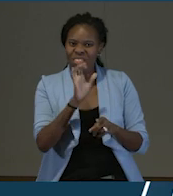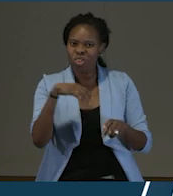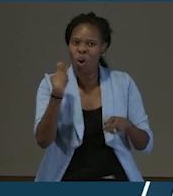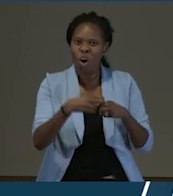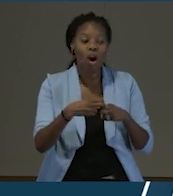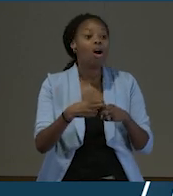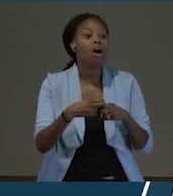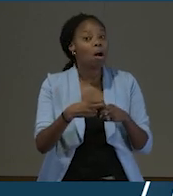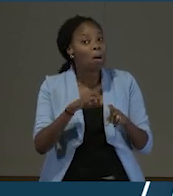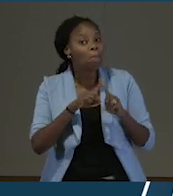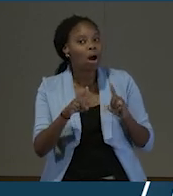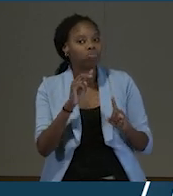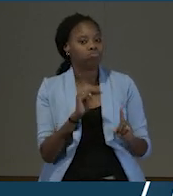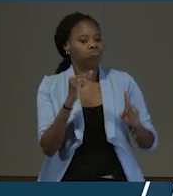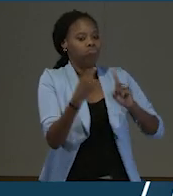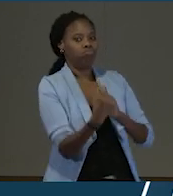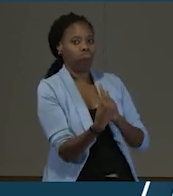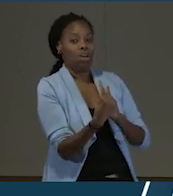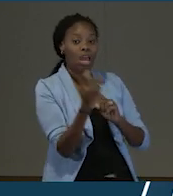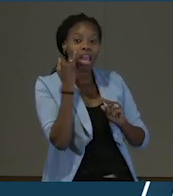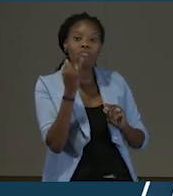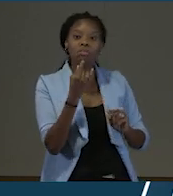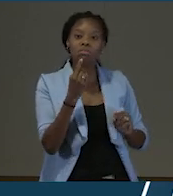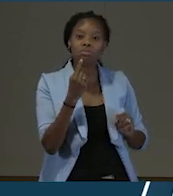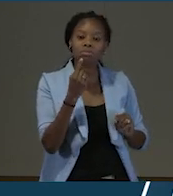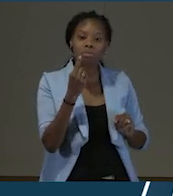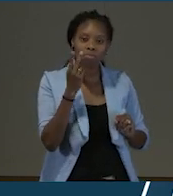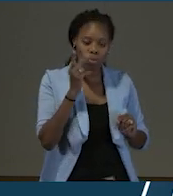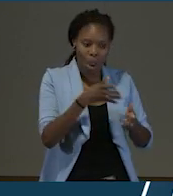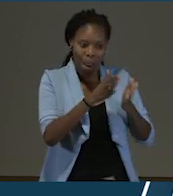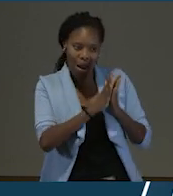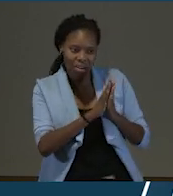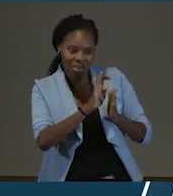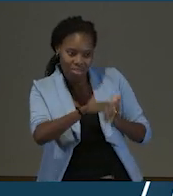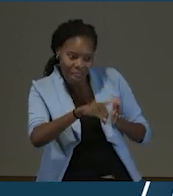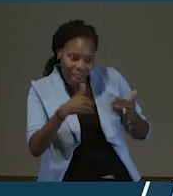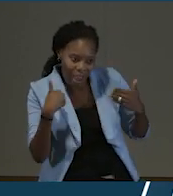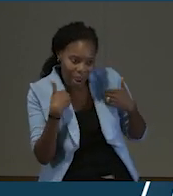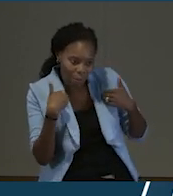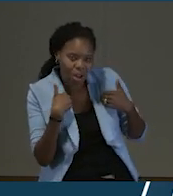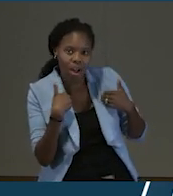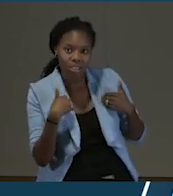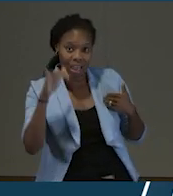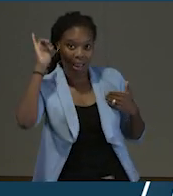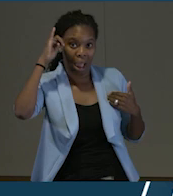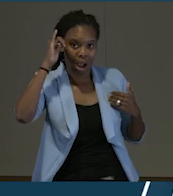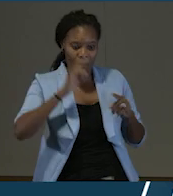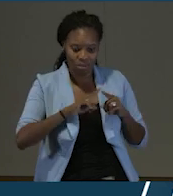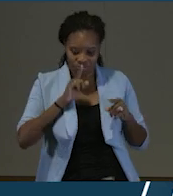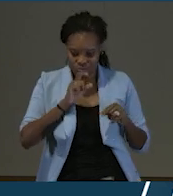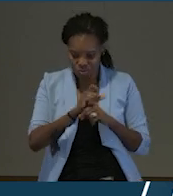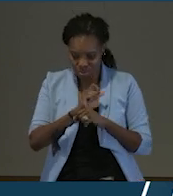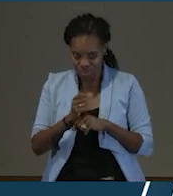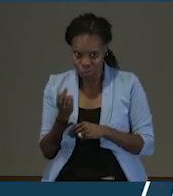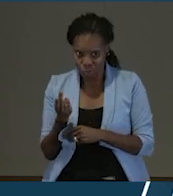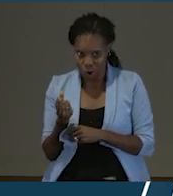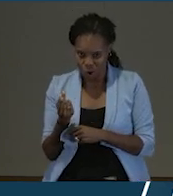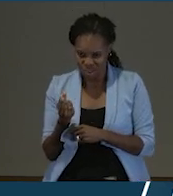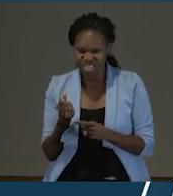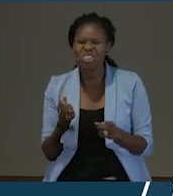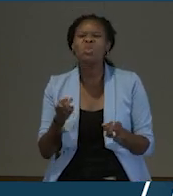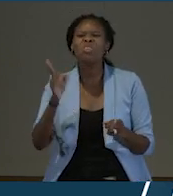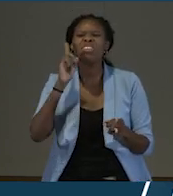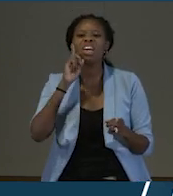But take this into perspective. If you ask them if the animal that they drew was a cow and it ended up being a dog, how do you think that